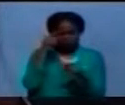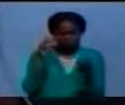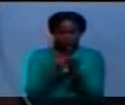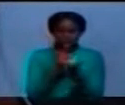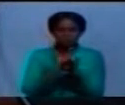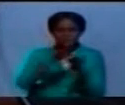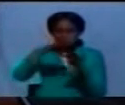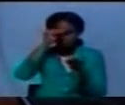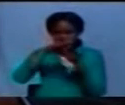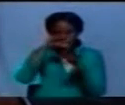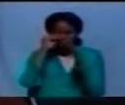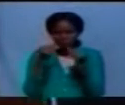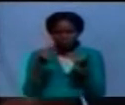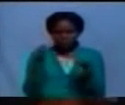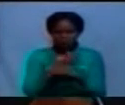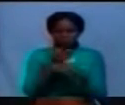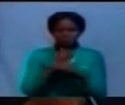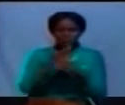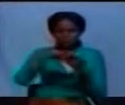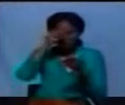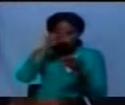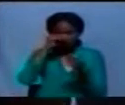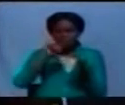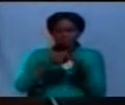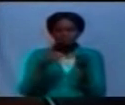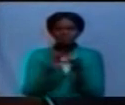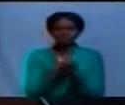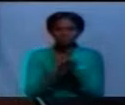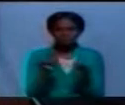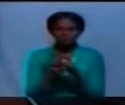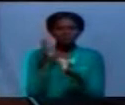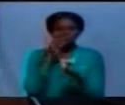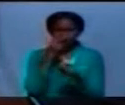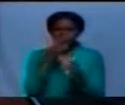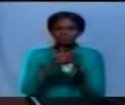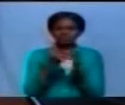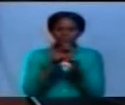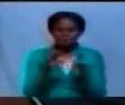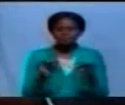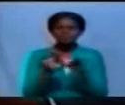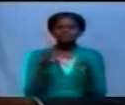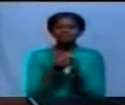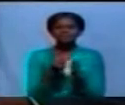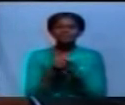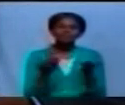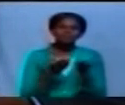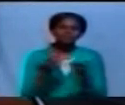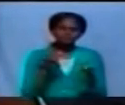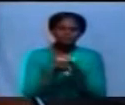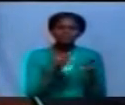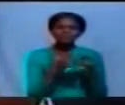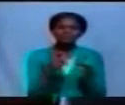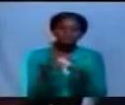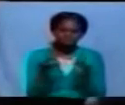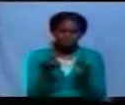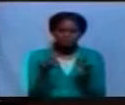now, I think business studies now are starting at a very early age, and they're being taught the importance of usage of financial services and the various products. And